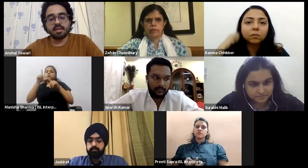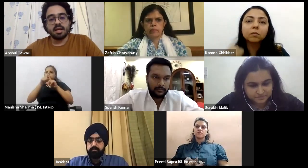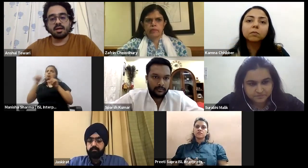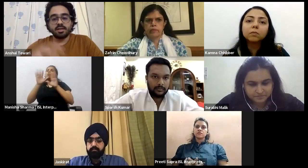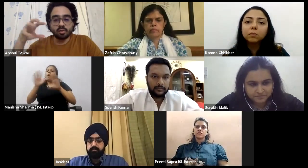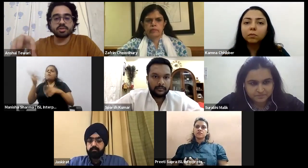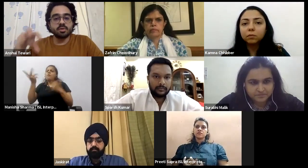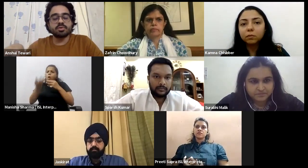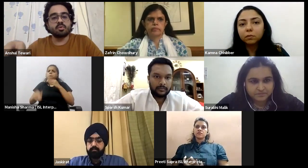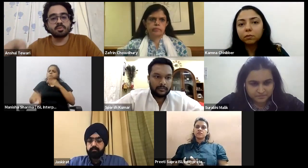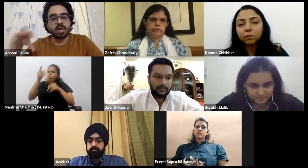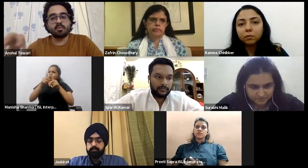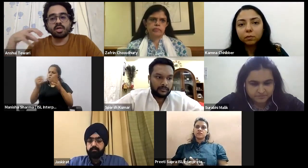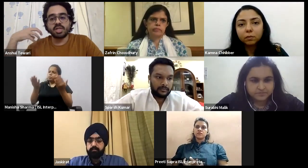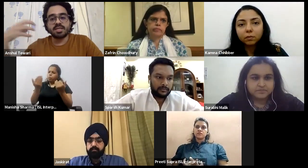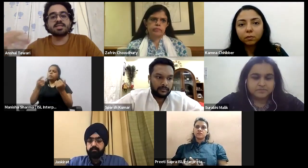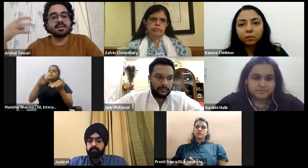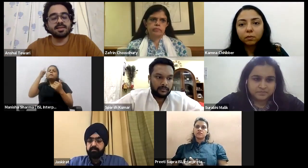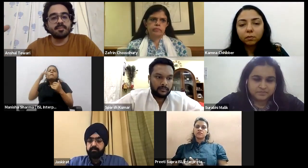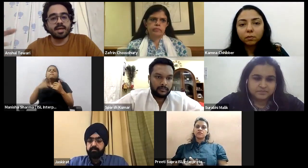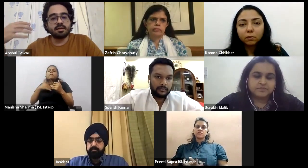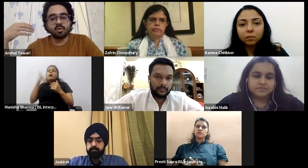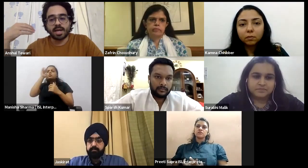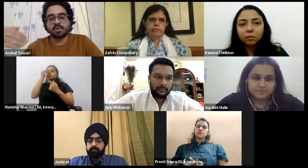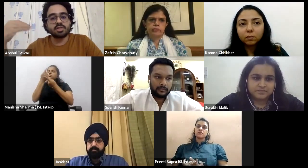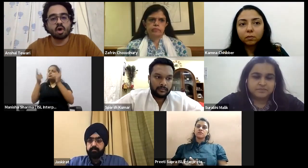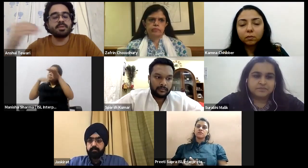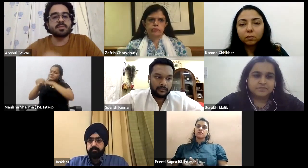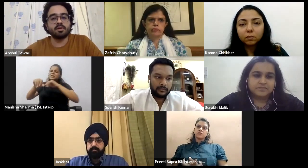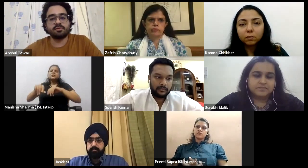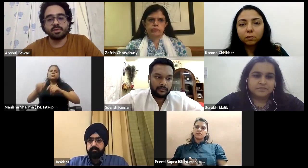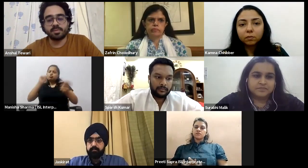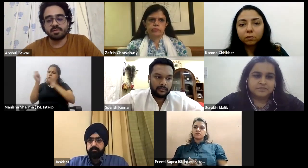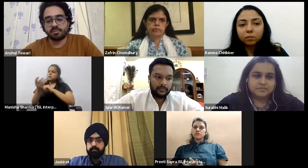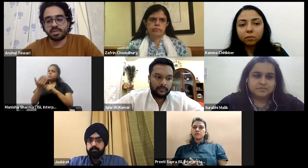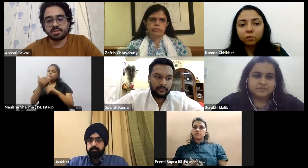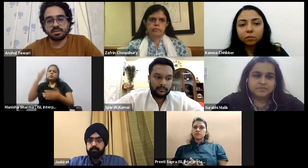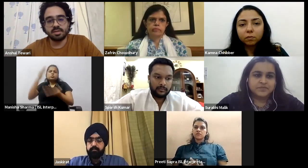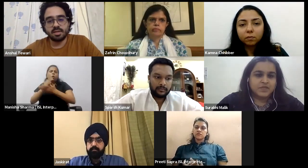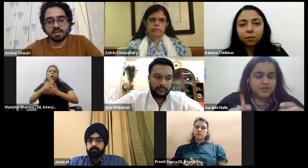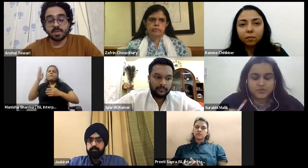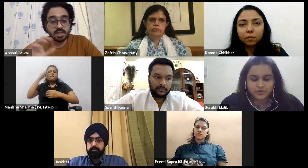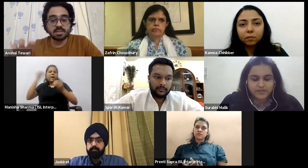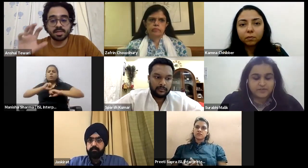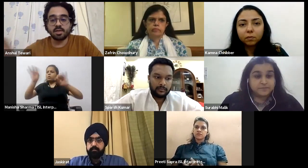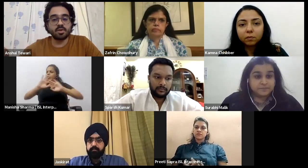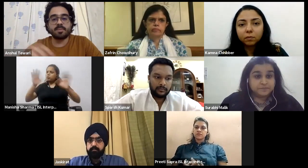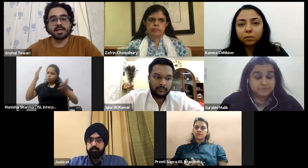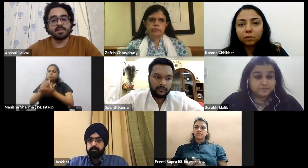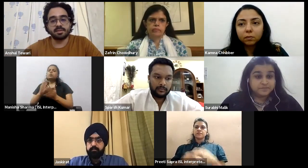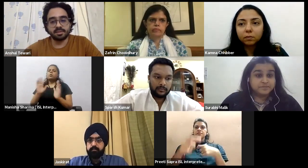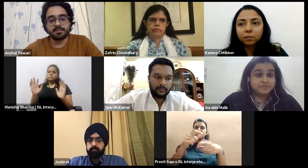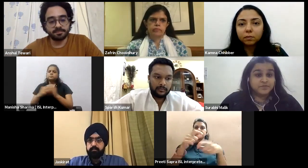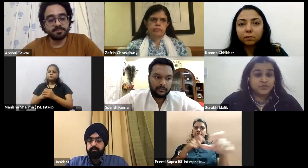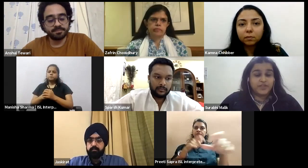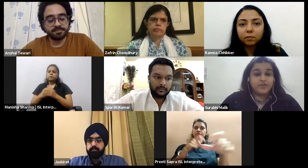done in those newsrooms? What changes can they make to actually stop the spread of misinformation, Sure, especially during a